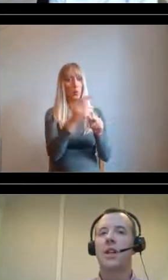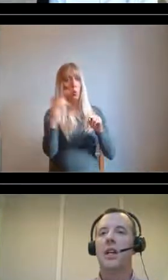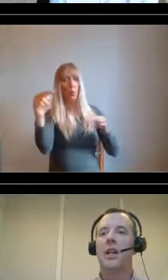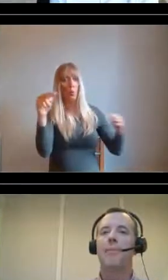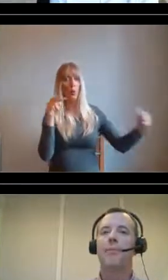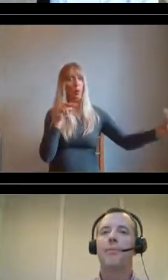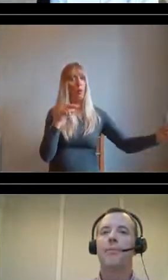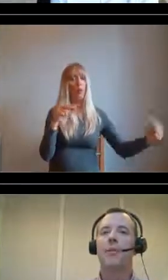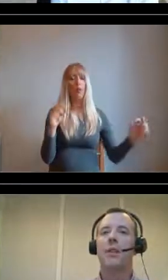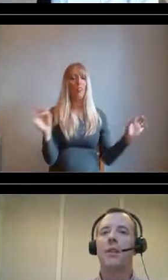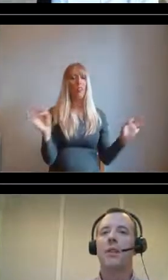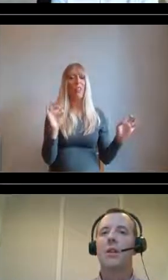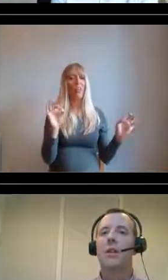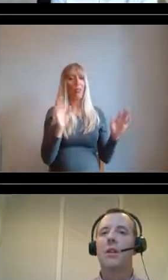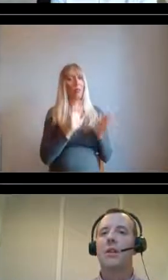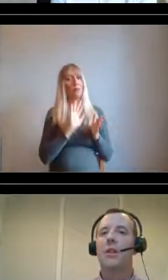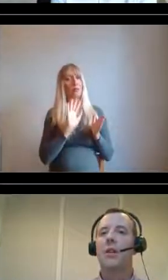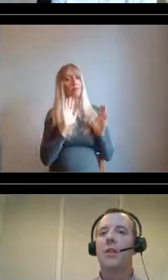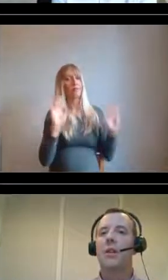facility.